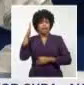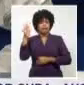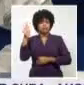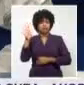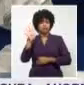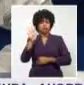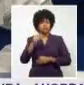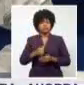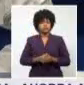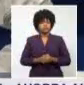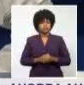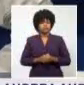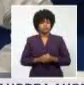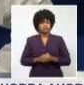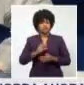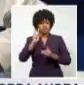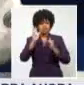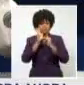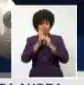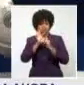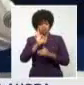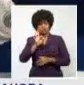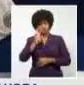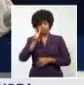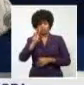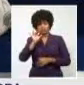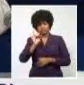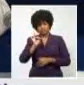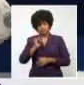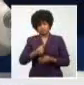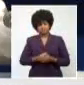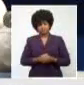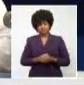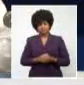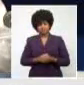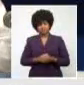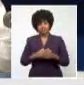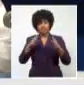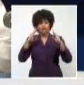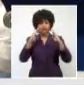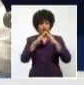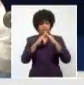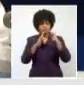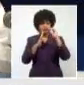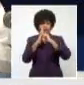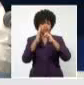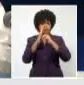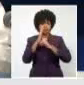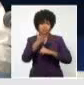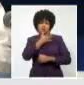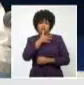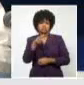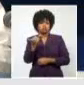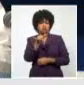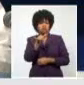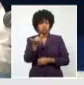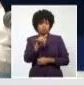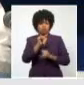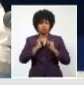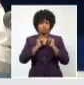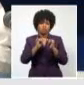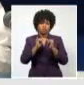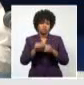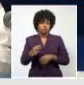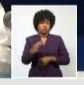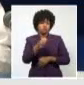3,827. Similarly, in the rental houses, the same number in the municipalities